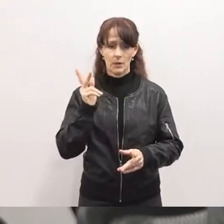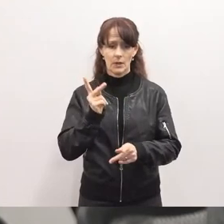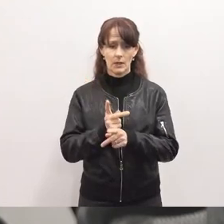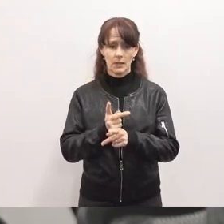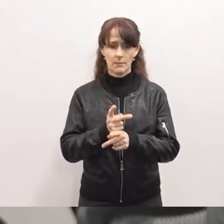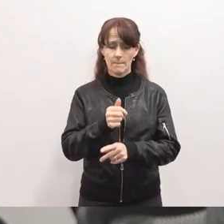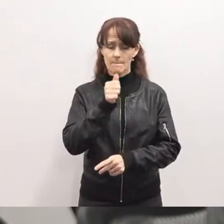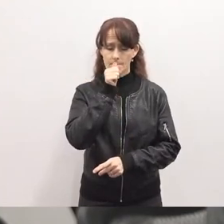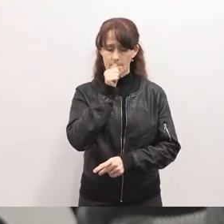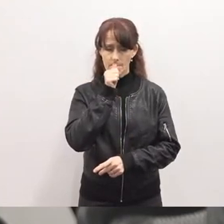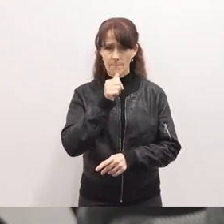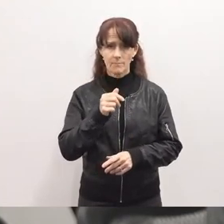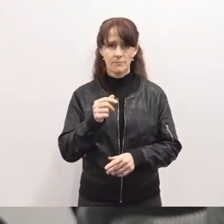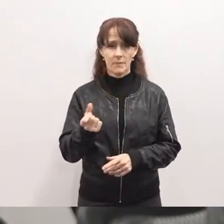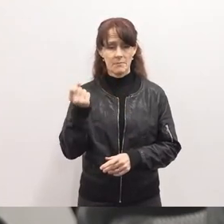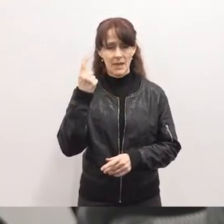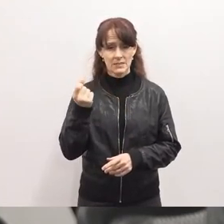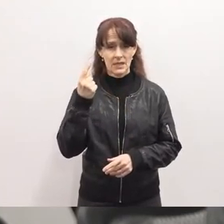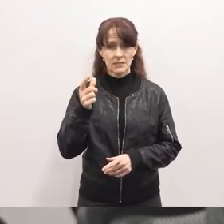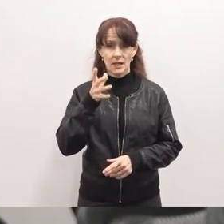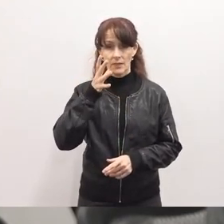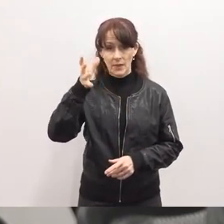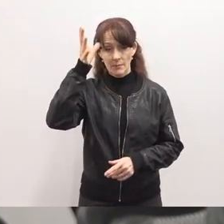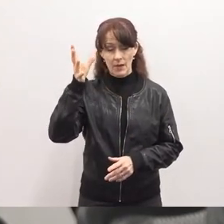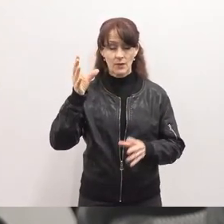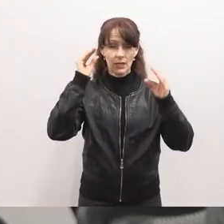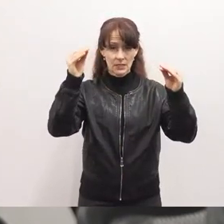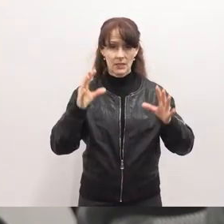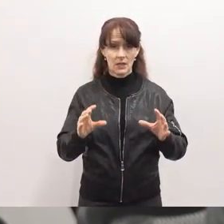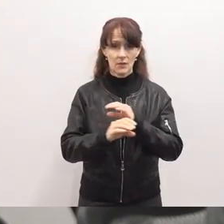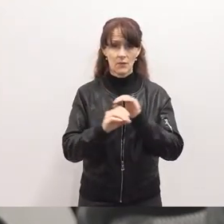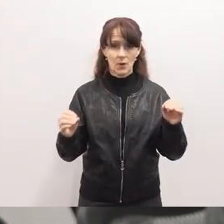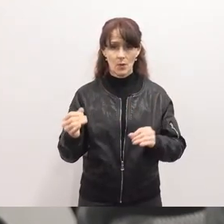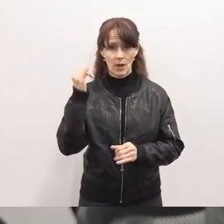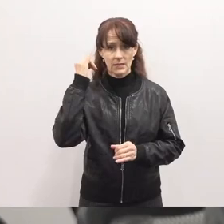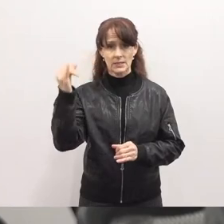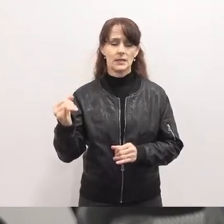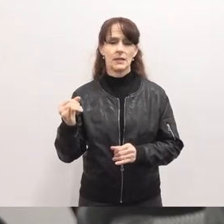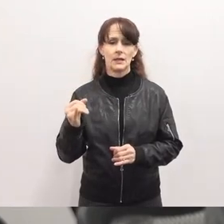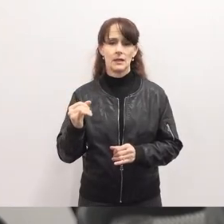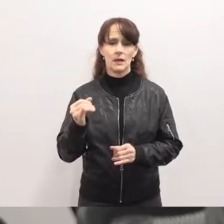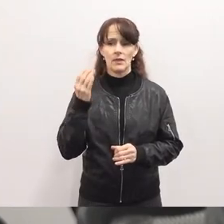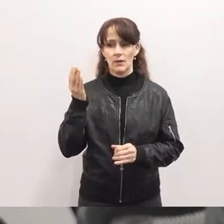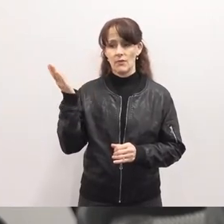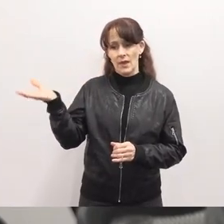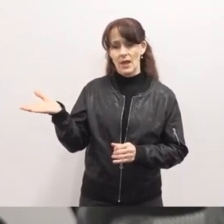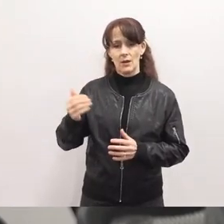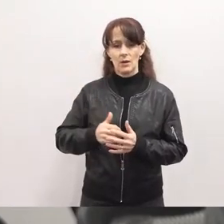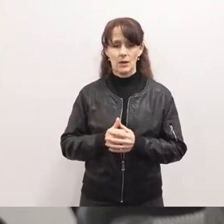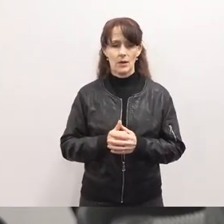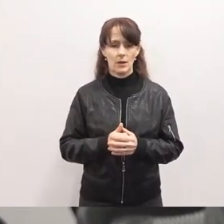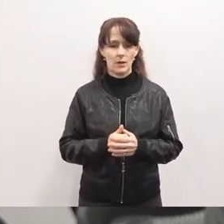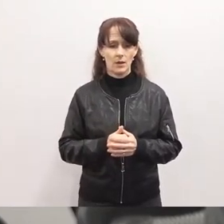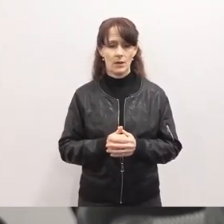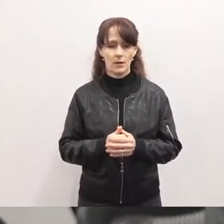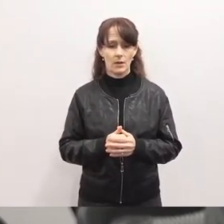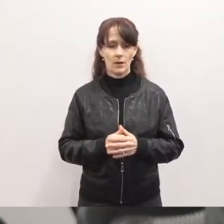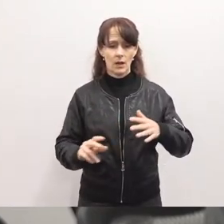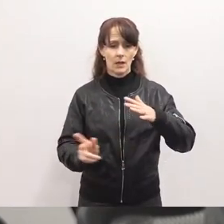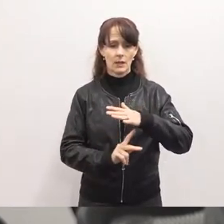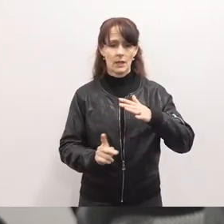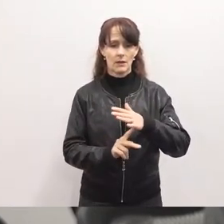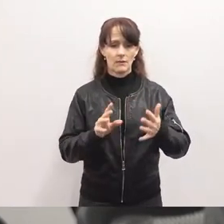hush-hush. It makes sense why the parents and teachers I've spoken to have no idea that they're even there. Tell me, what does a kindergartner